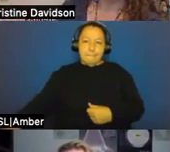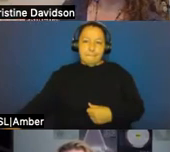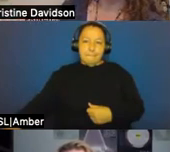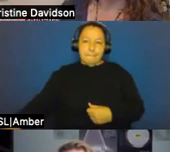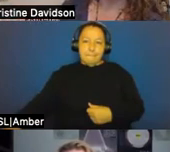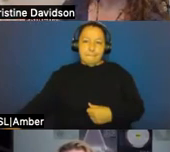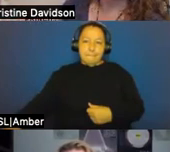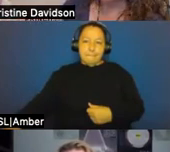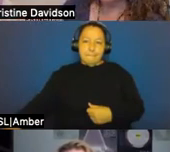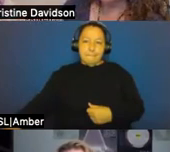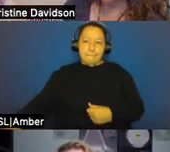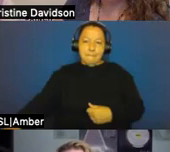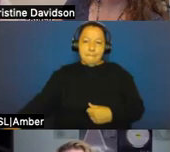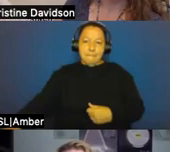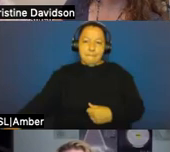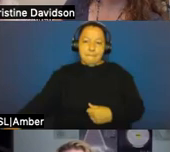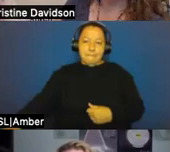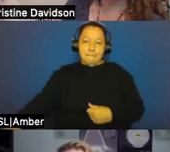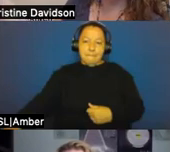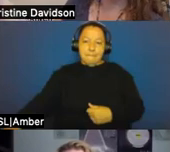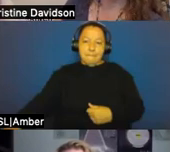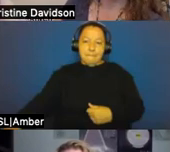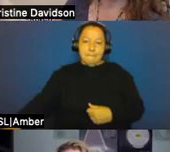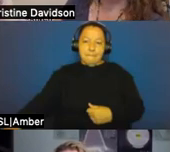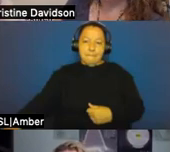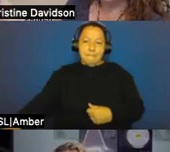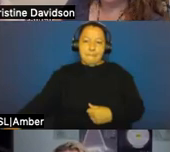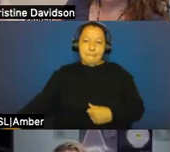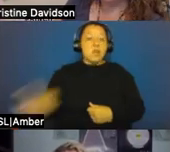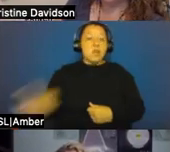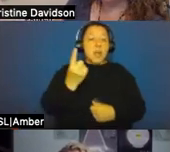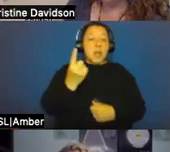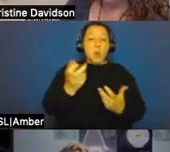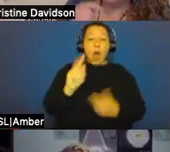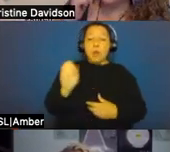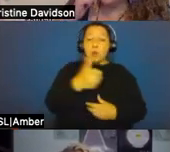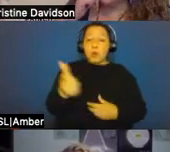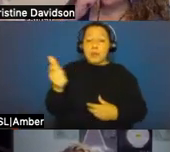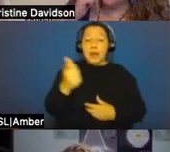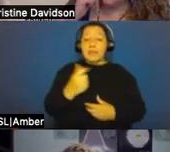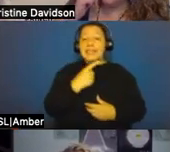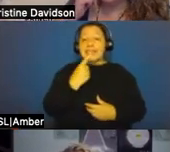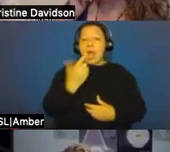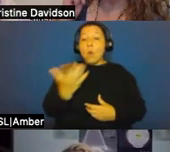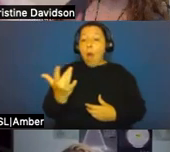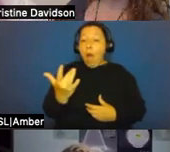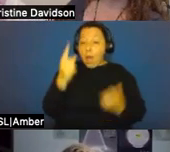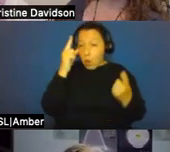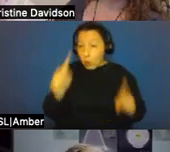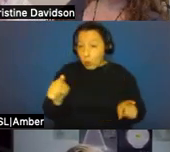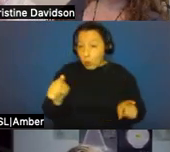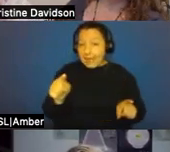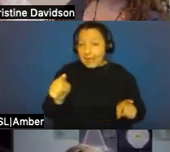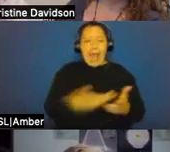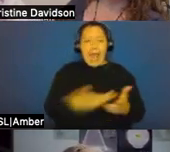Okay. Would somebody like to jump on the microphone and say why they agree that anything that adults consent to